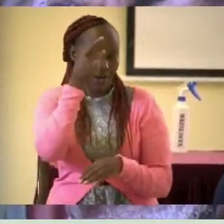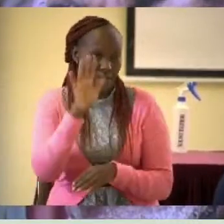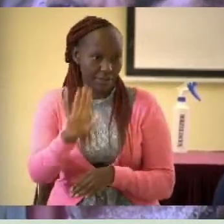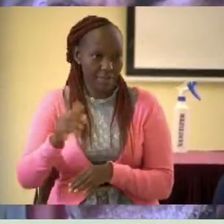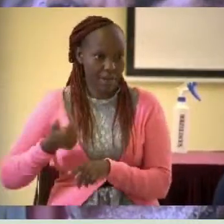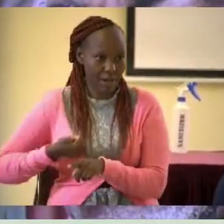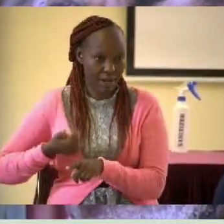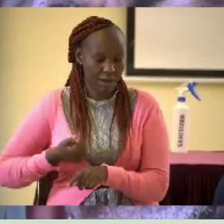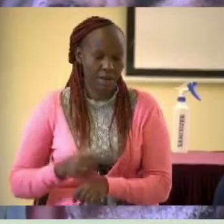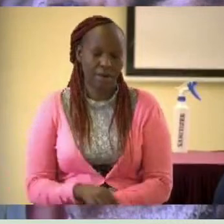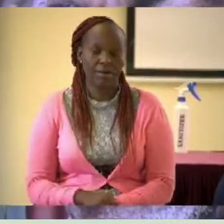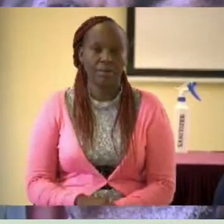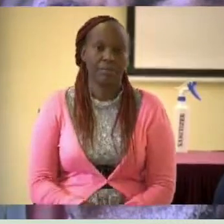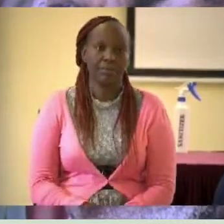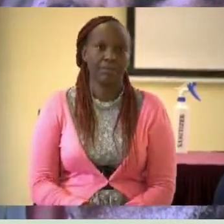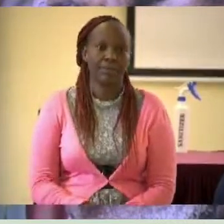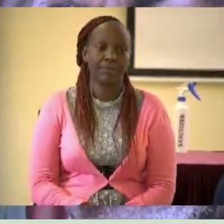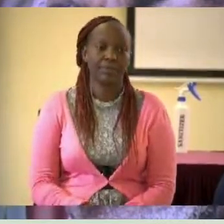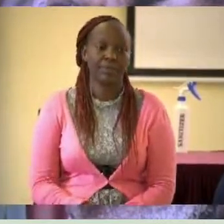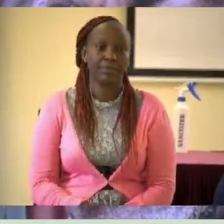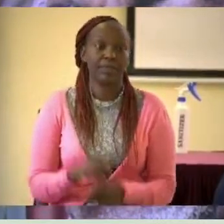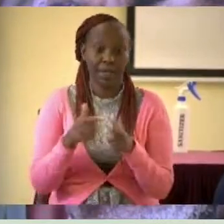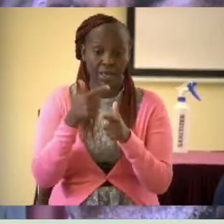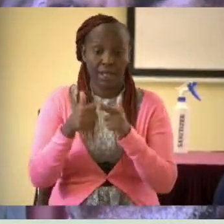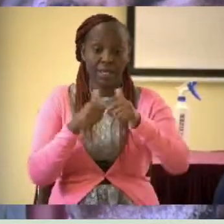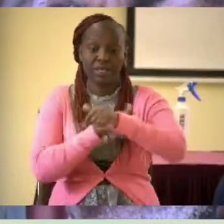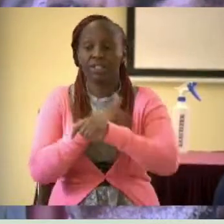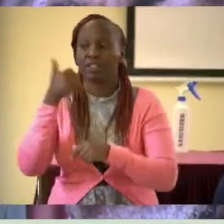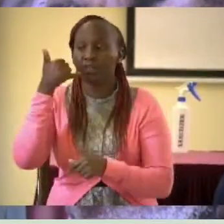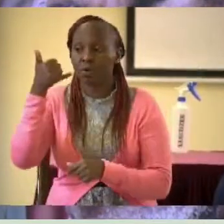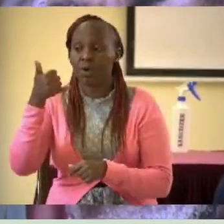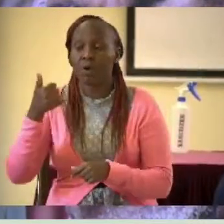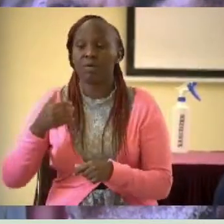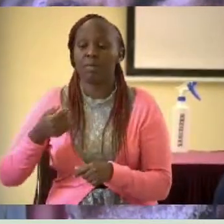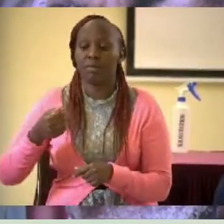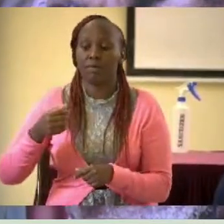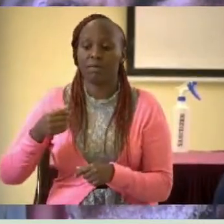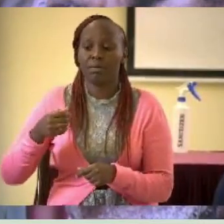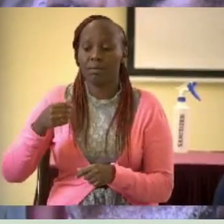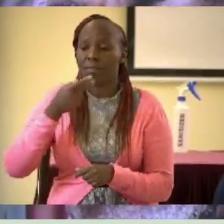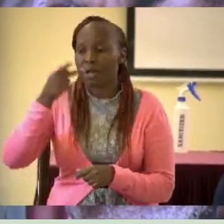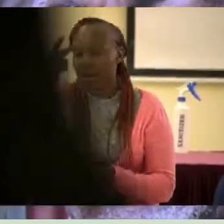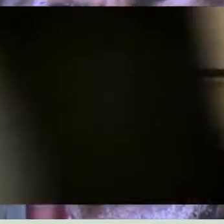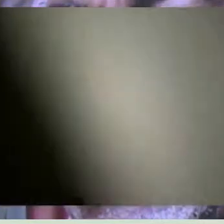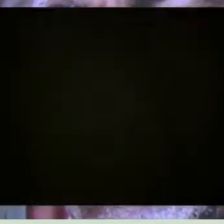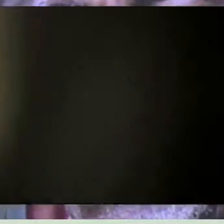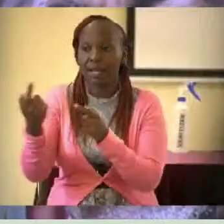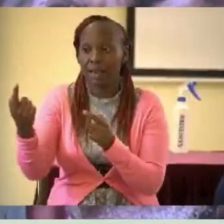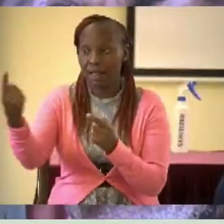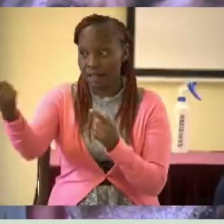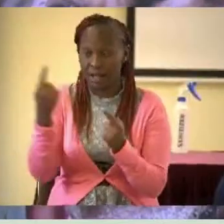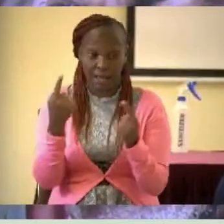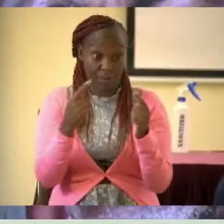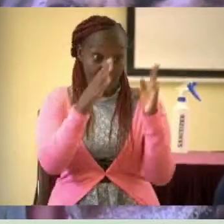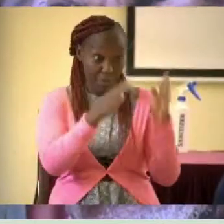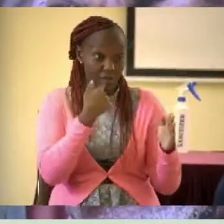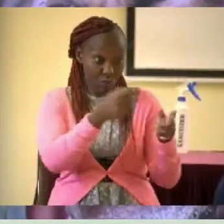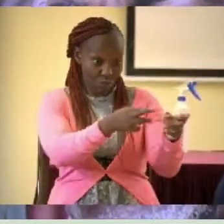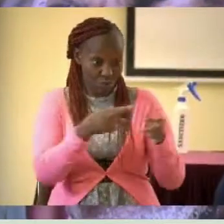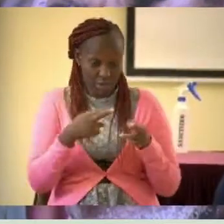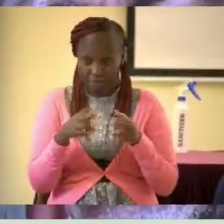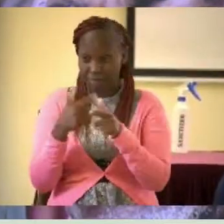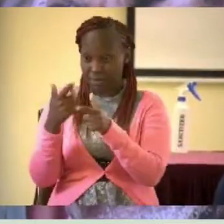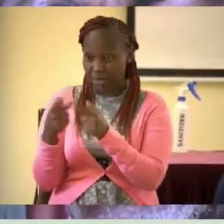And then the chief will call the parent, and then, of course, the culprit, then they compromise the matter in his